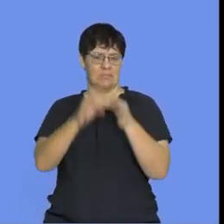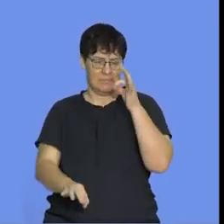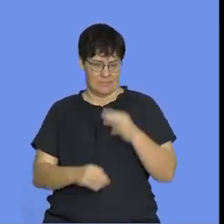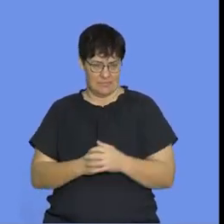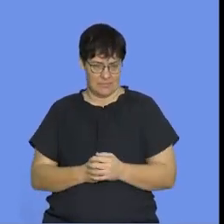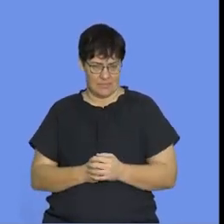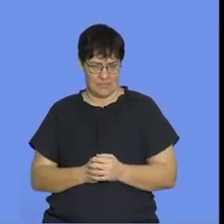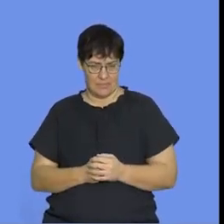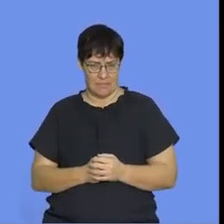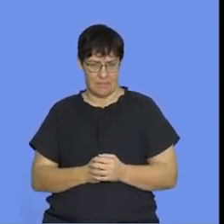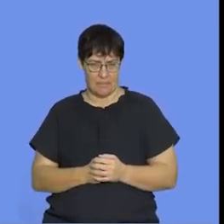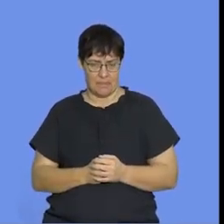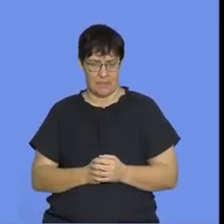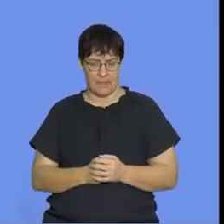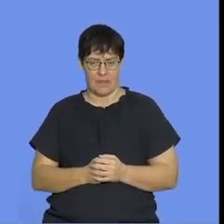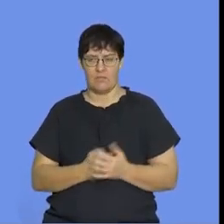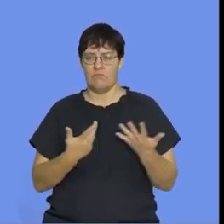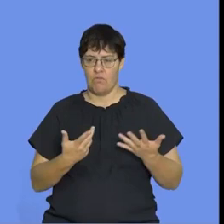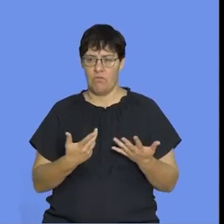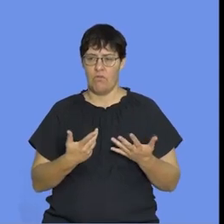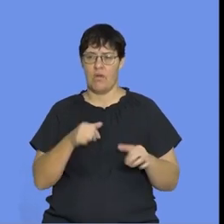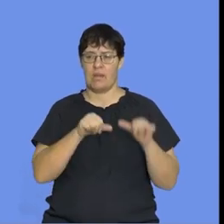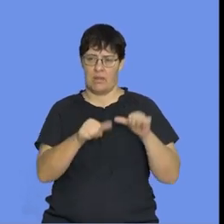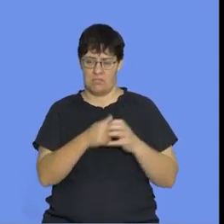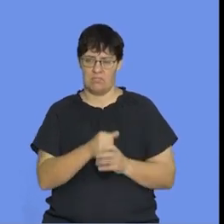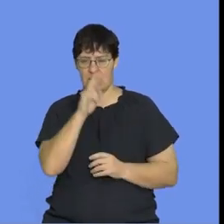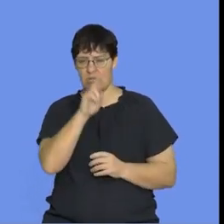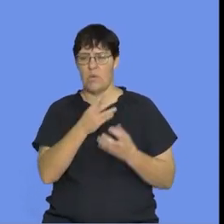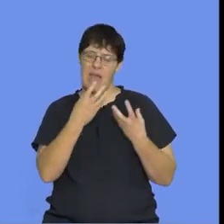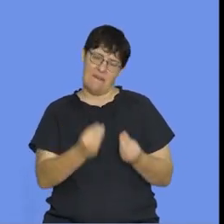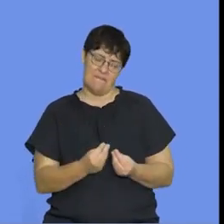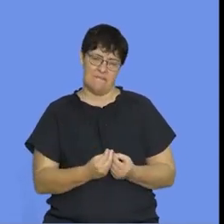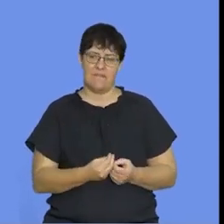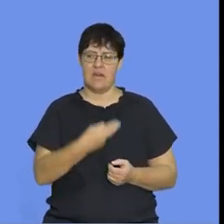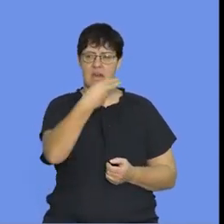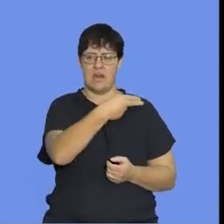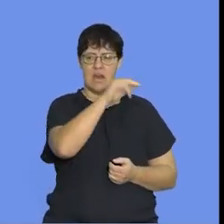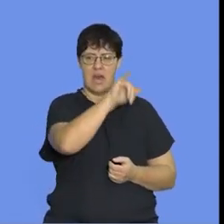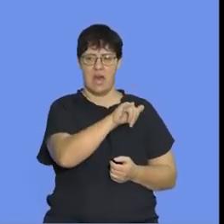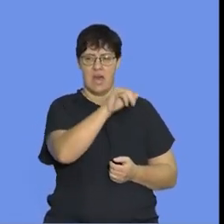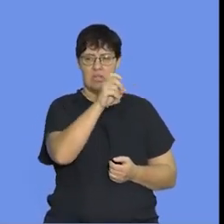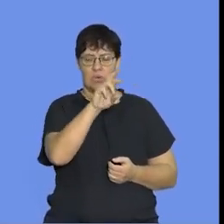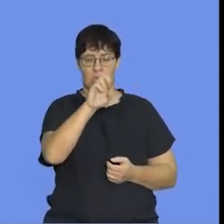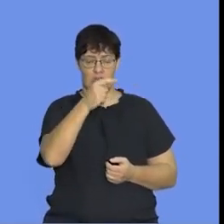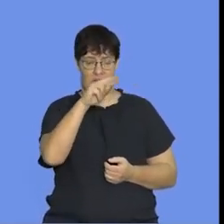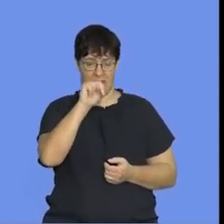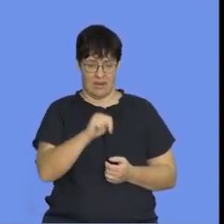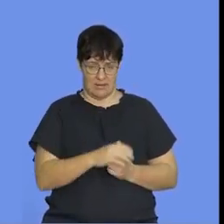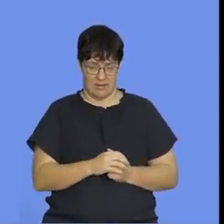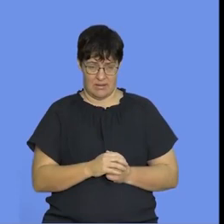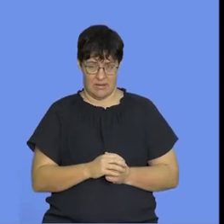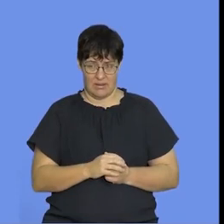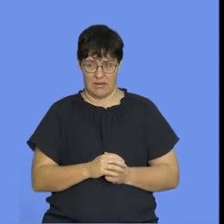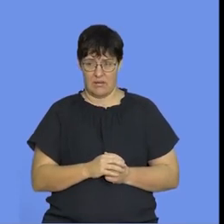takes place, in a chemical reaction. Suppose we've got hydrogen. Now, if you look at hydrogen, hydrogen is actually